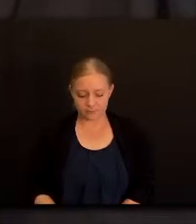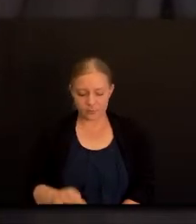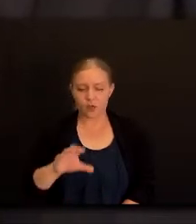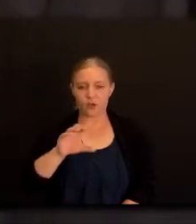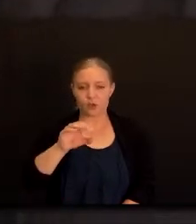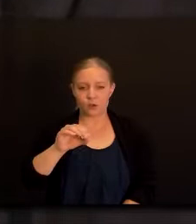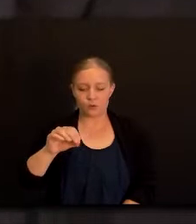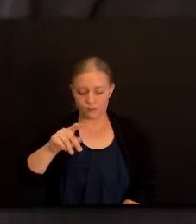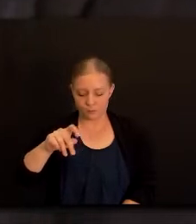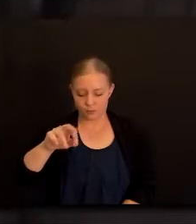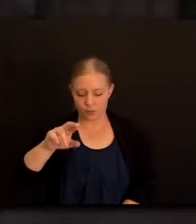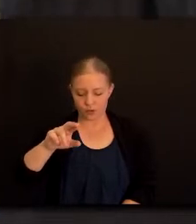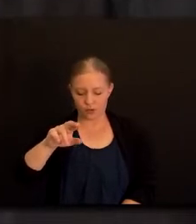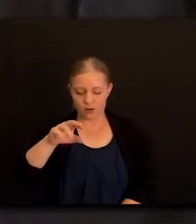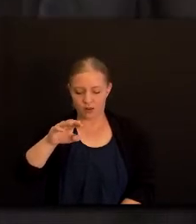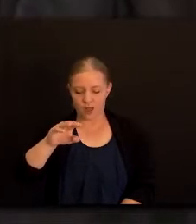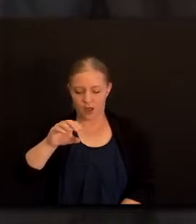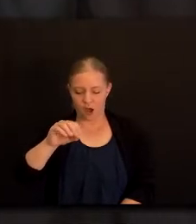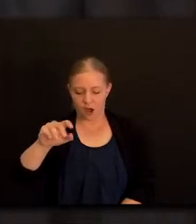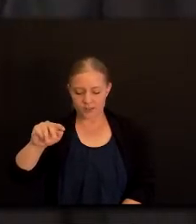Cooper Michael Ott.